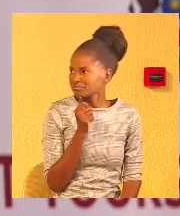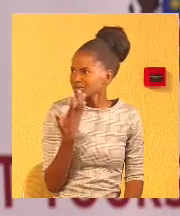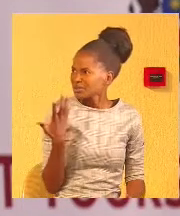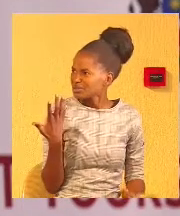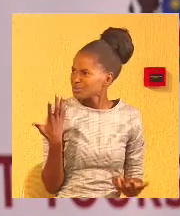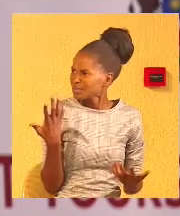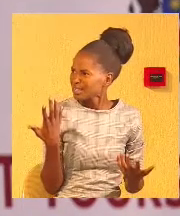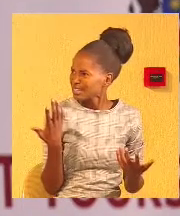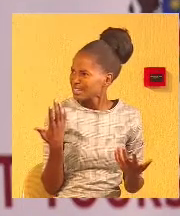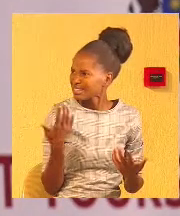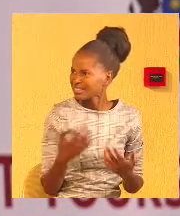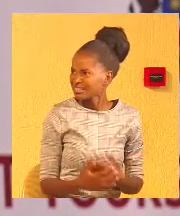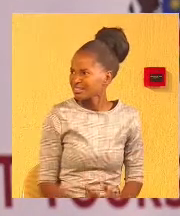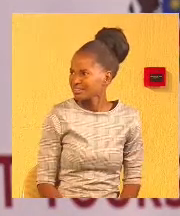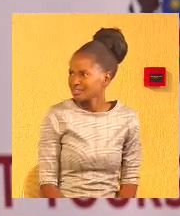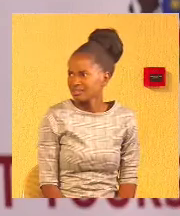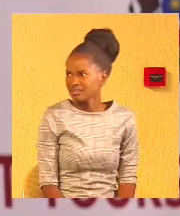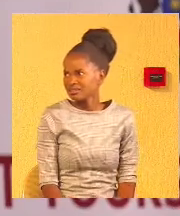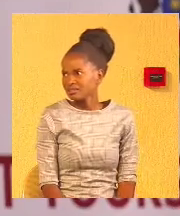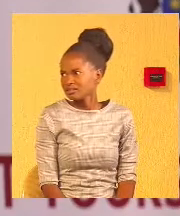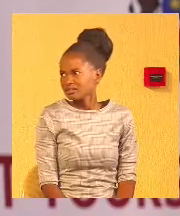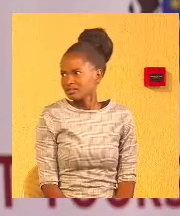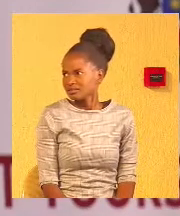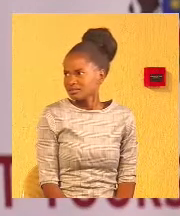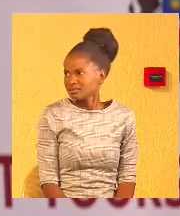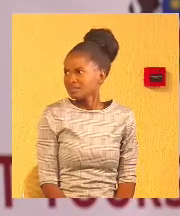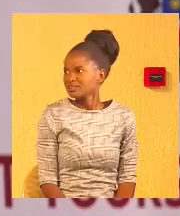Mr. Pretorius, your line is cutting a little bit.